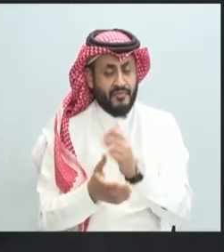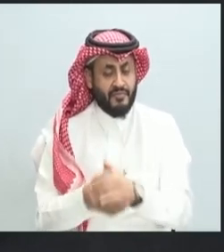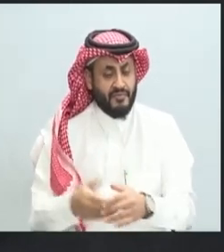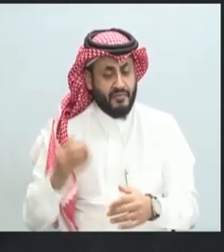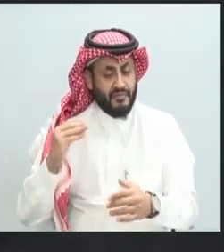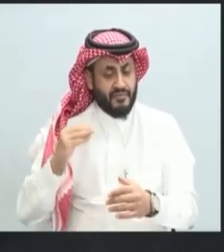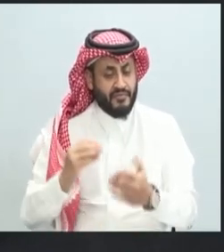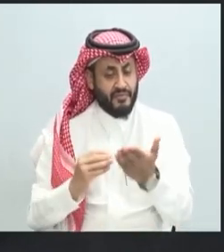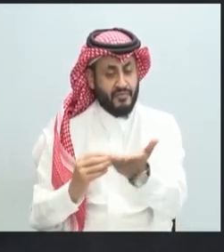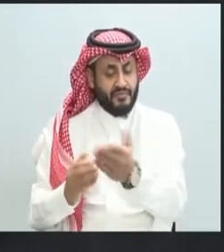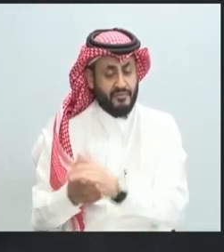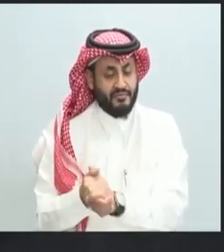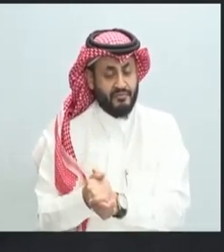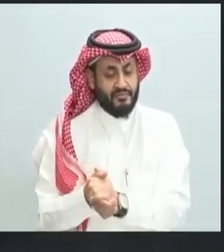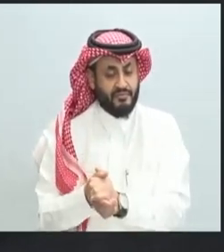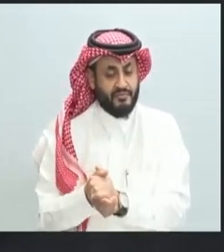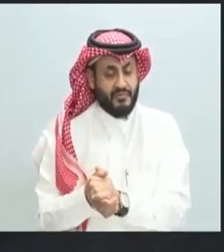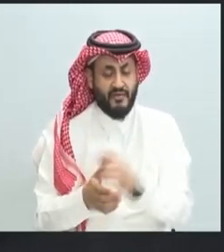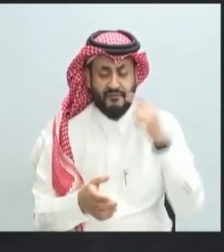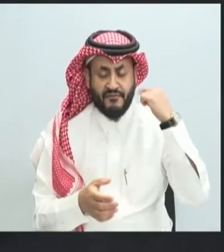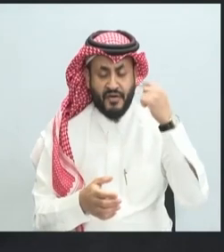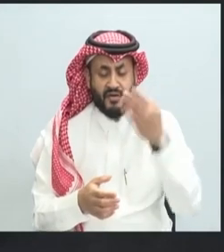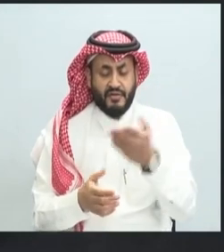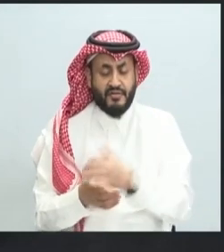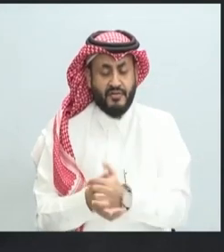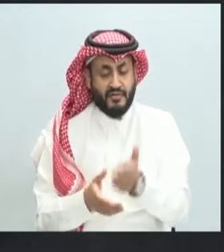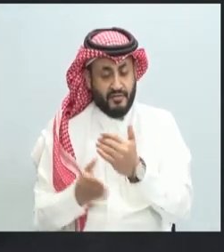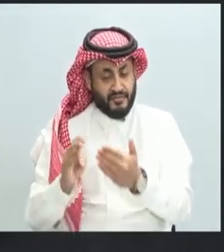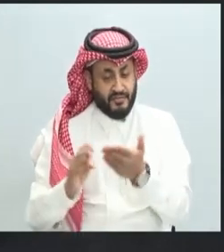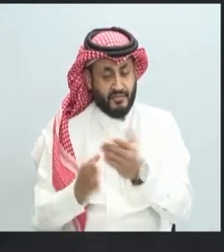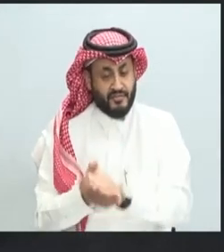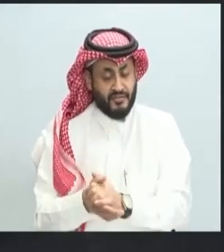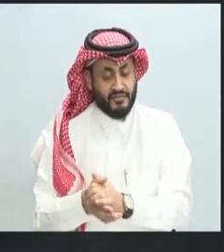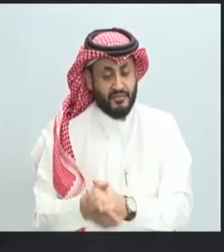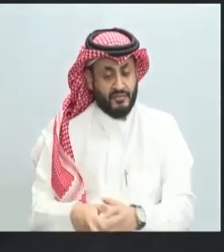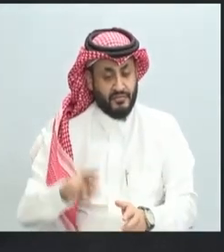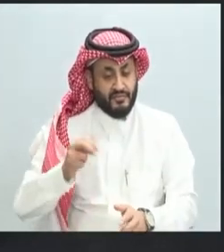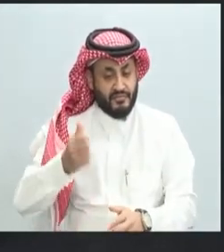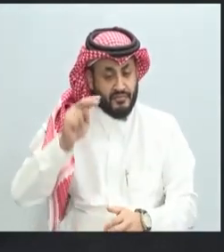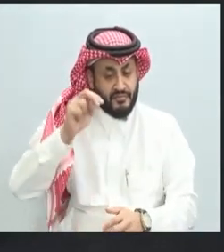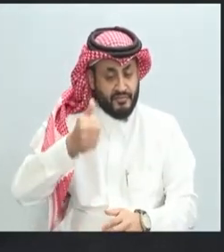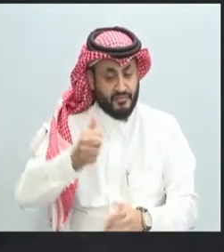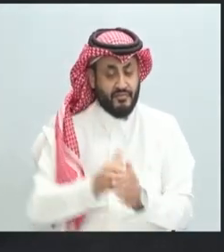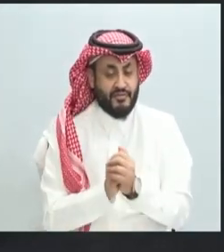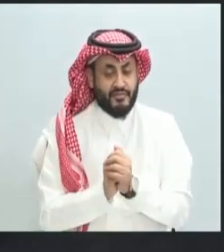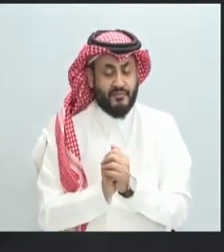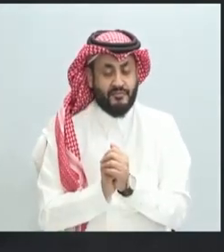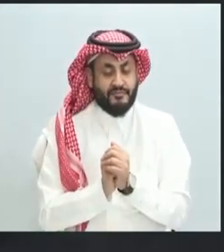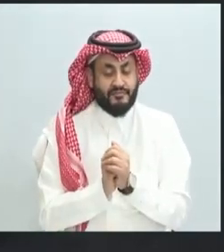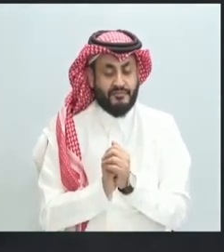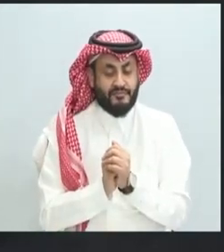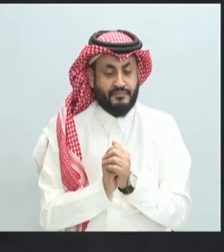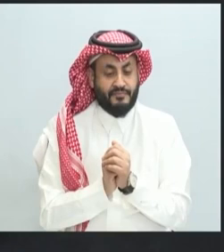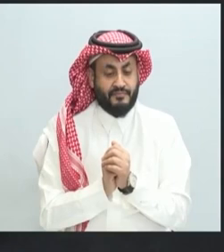two girls has to or have to guess. And they did. They guessed that. They say, it is Rana.